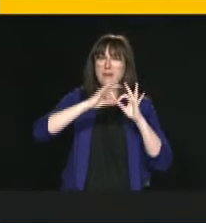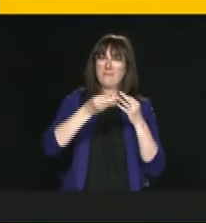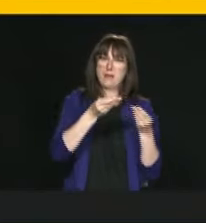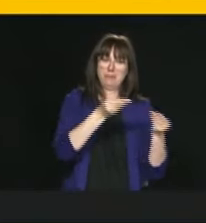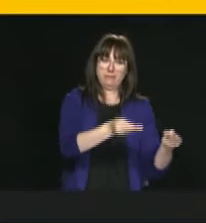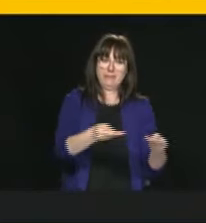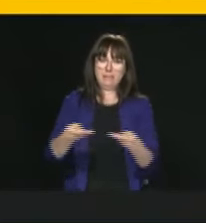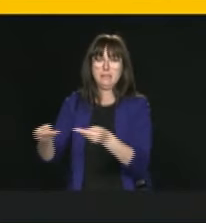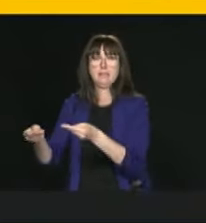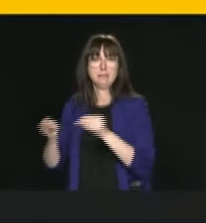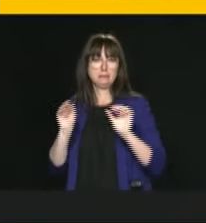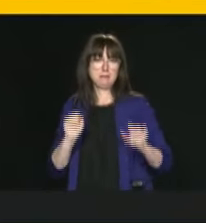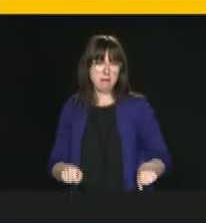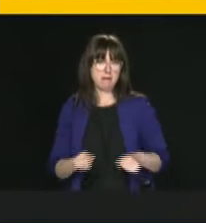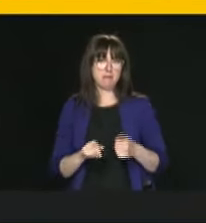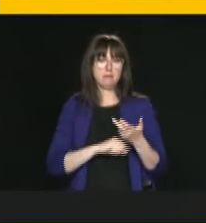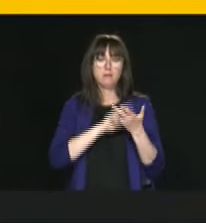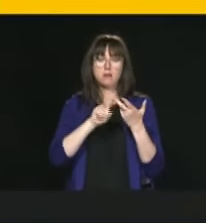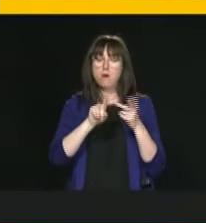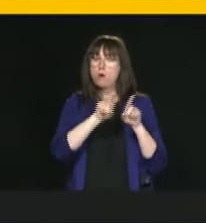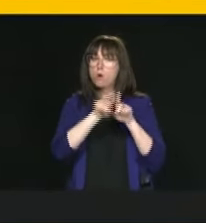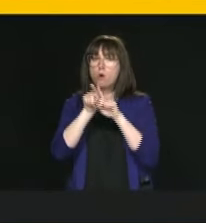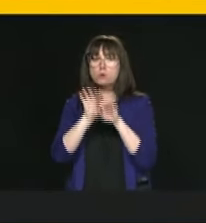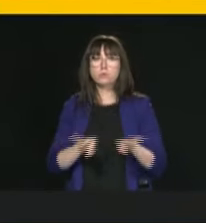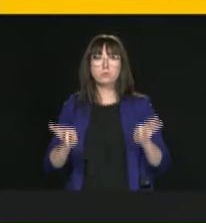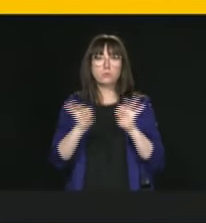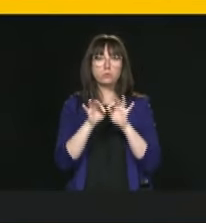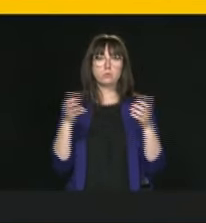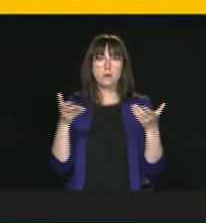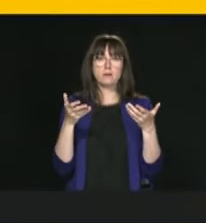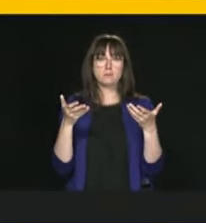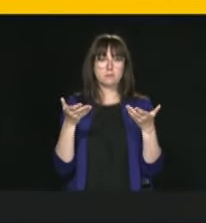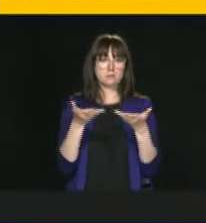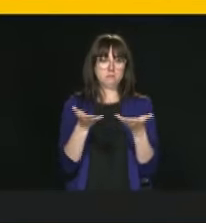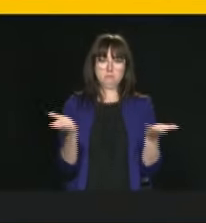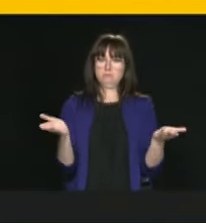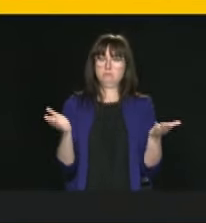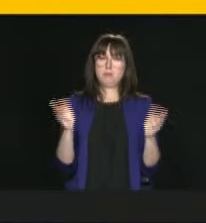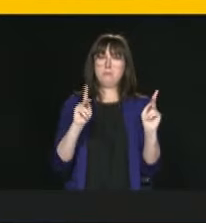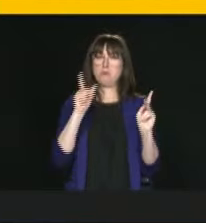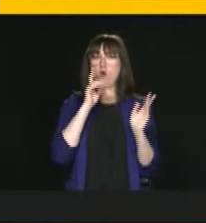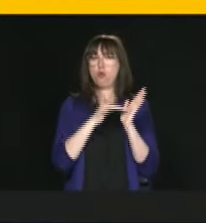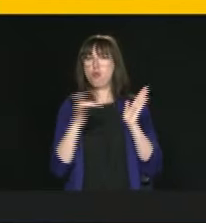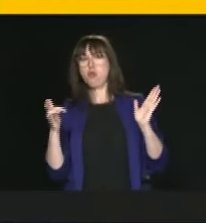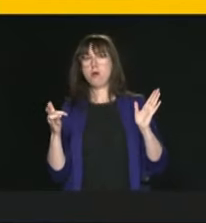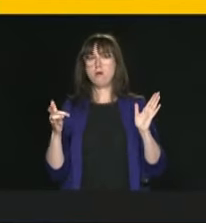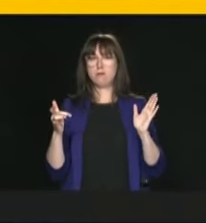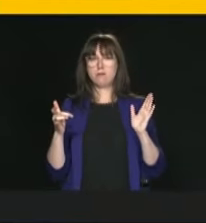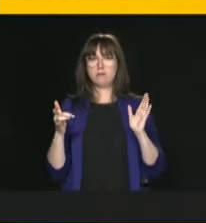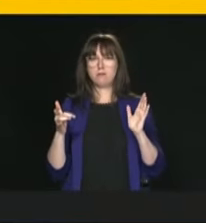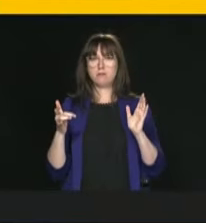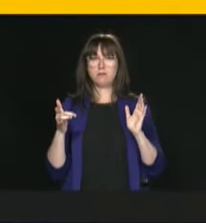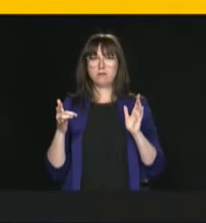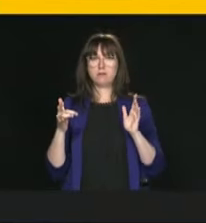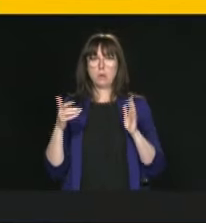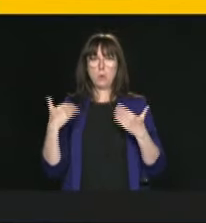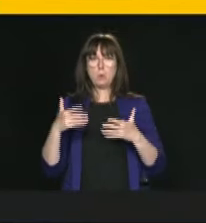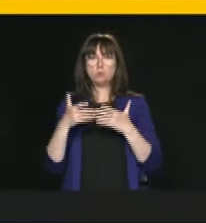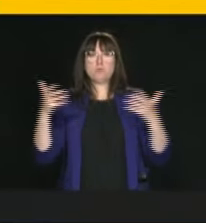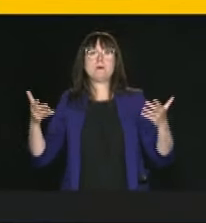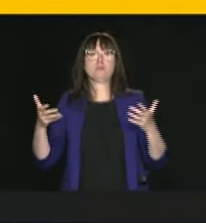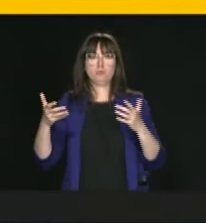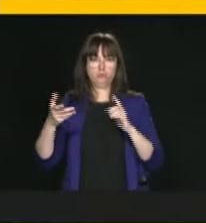on the table. And we also need to make sure that no one is profiting in an exaggerated way